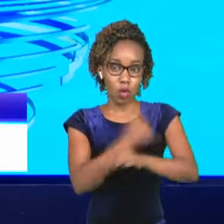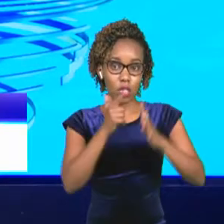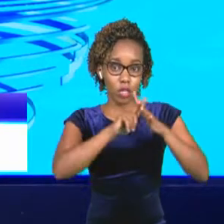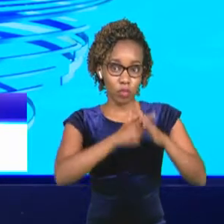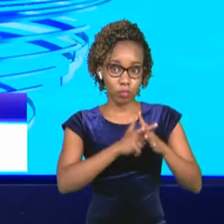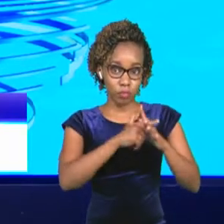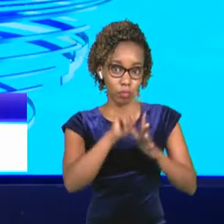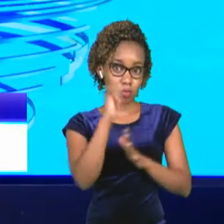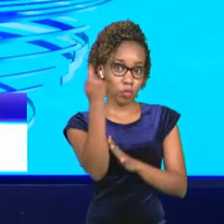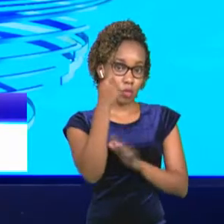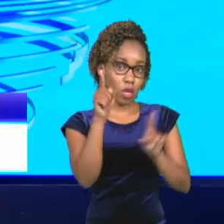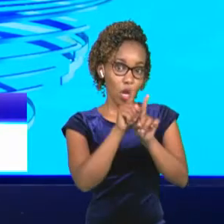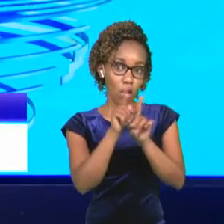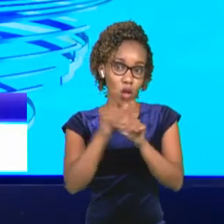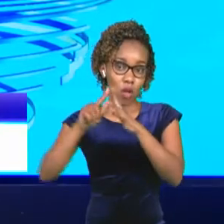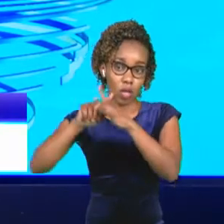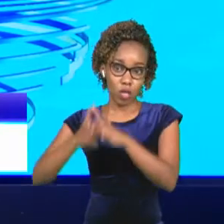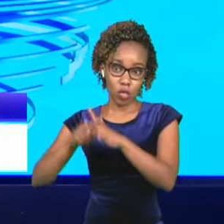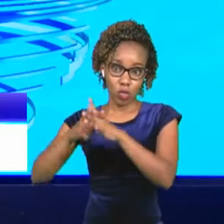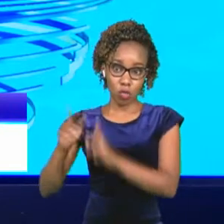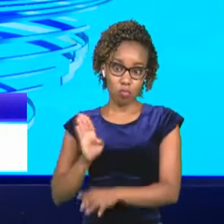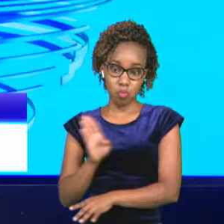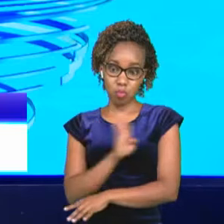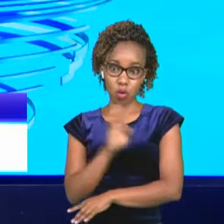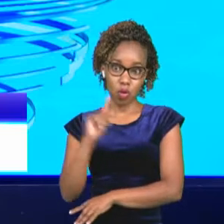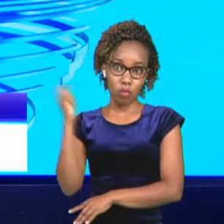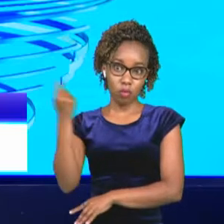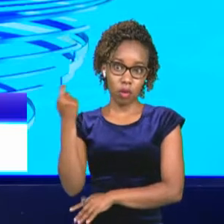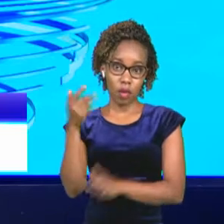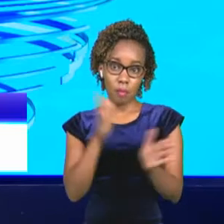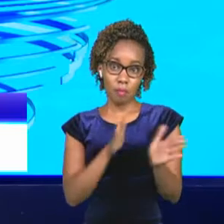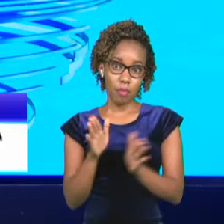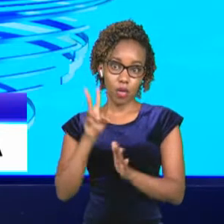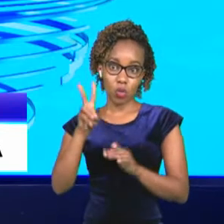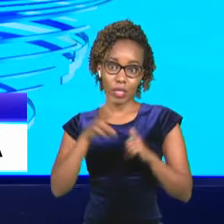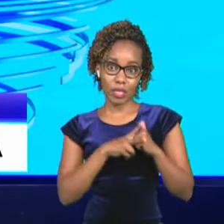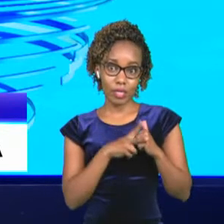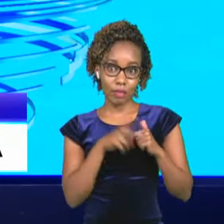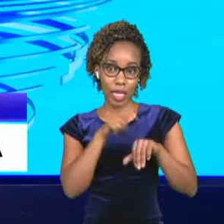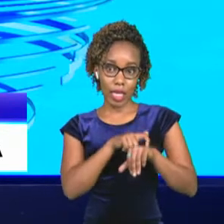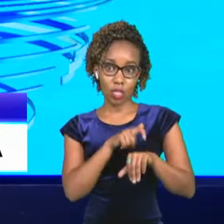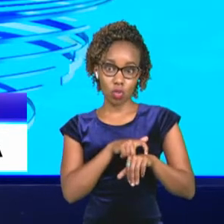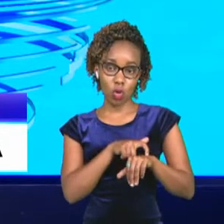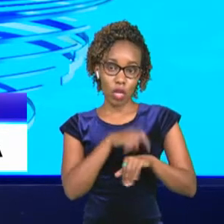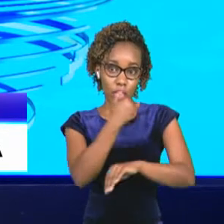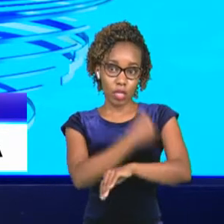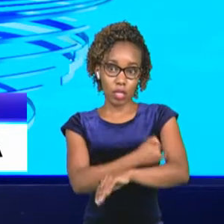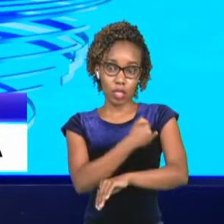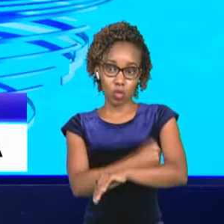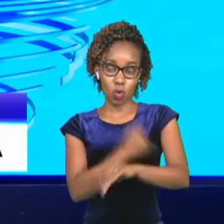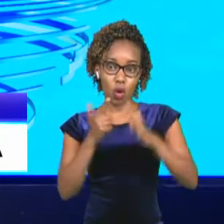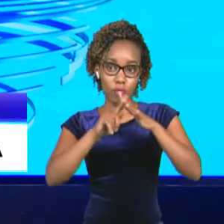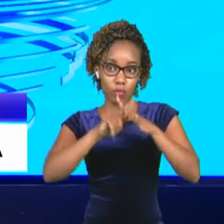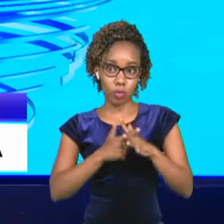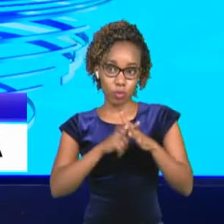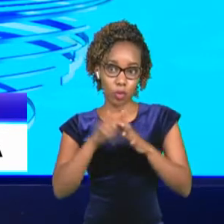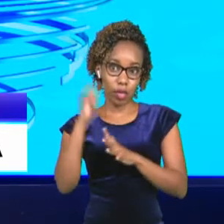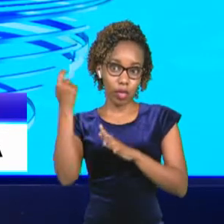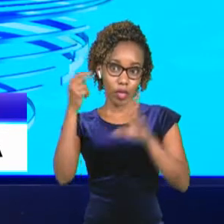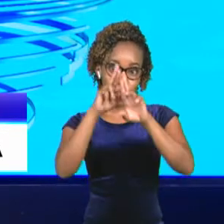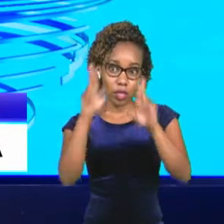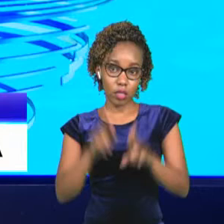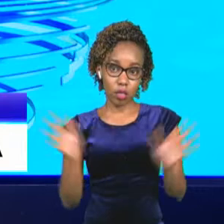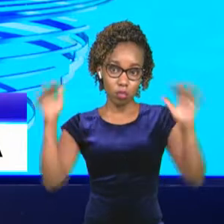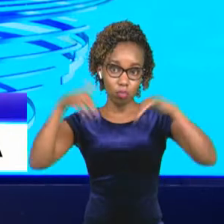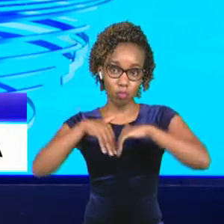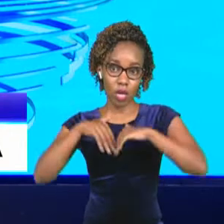in collaboration with the Engineers Board of Kenya, is organizing the 27th edition of the Institution of Engineers Kenya International Conference